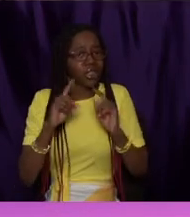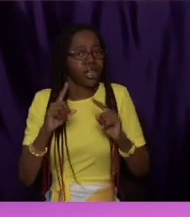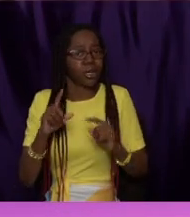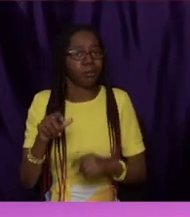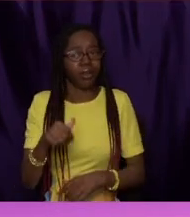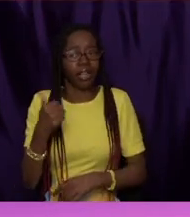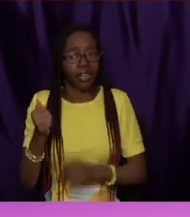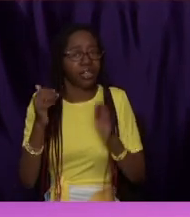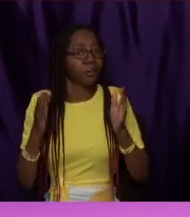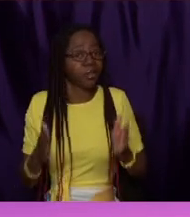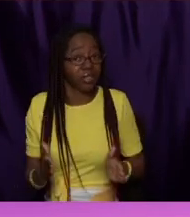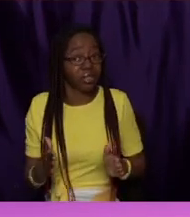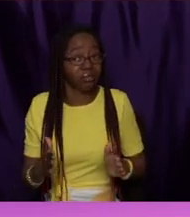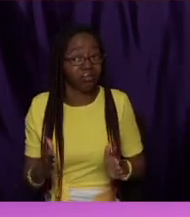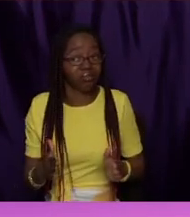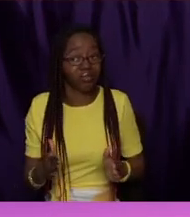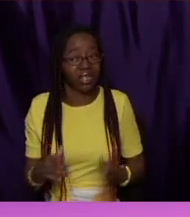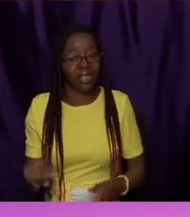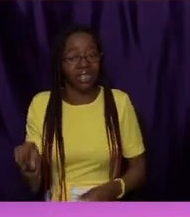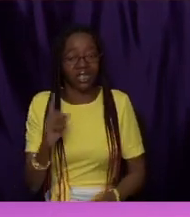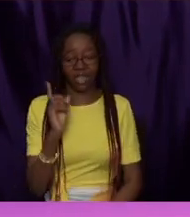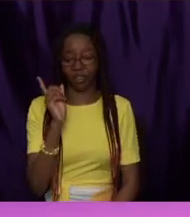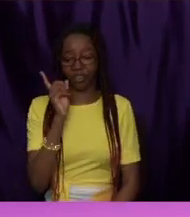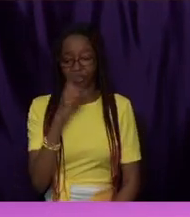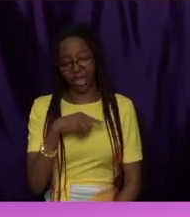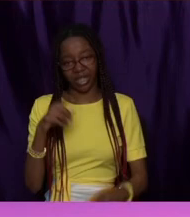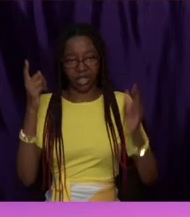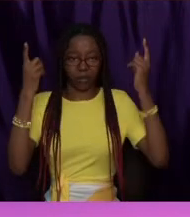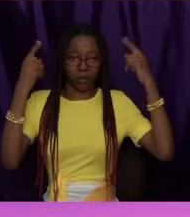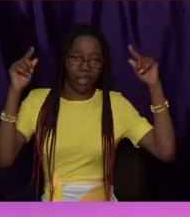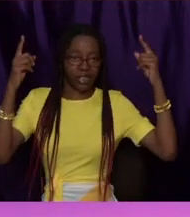else because they faking prosperity.